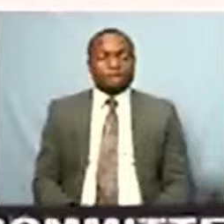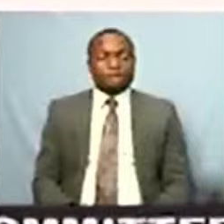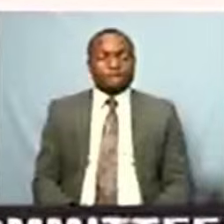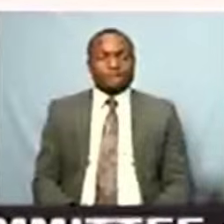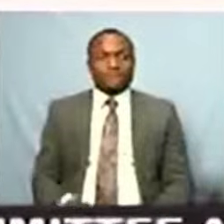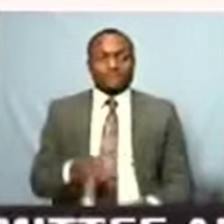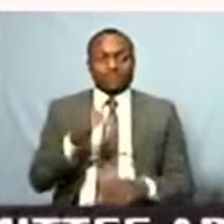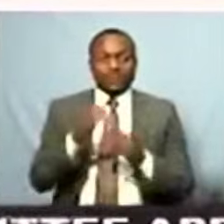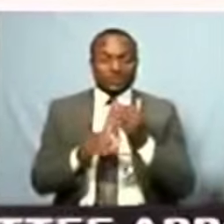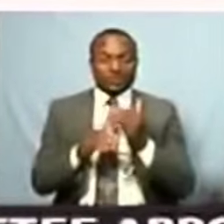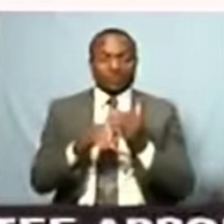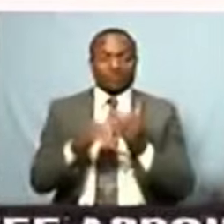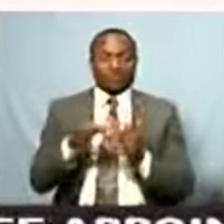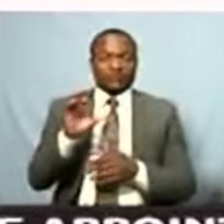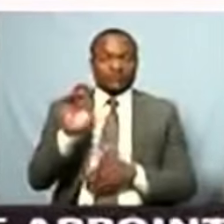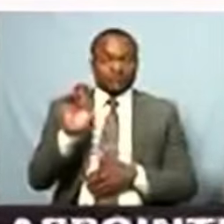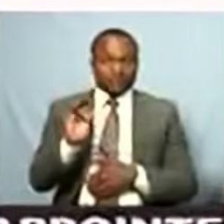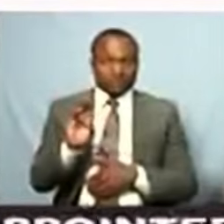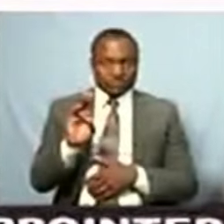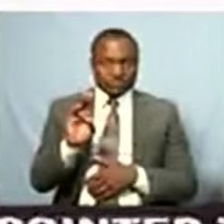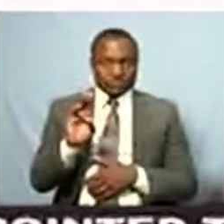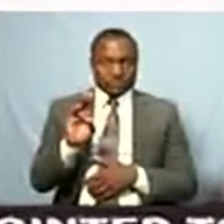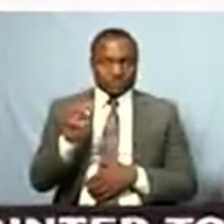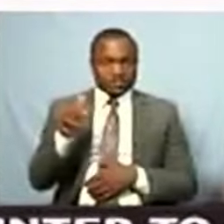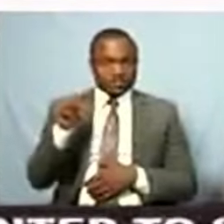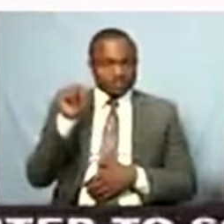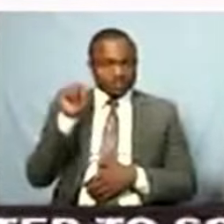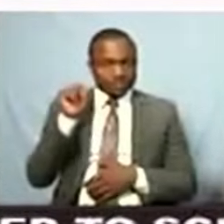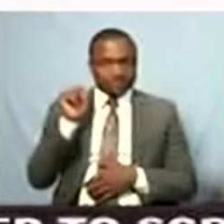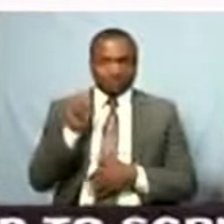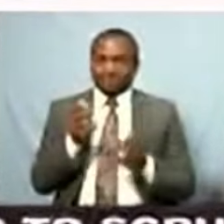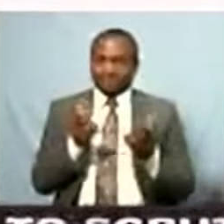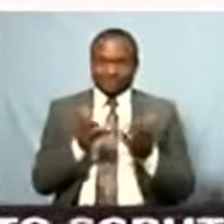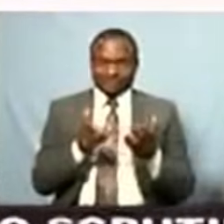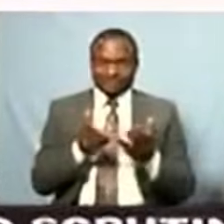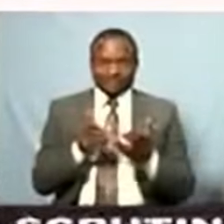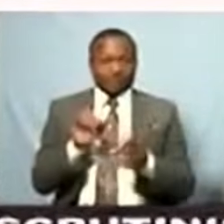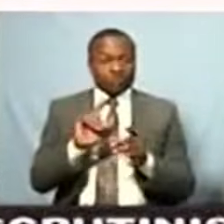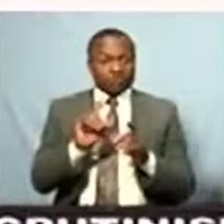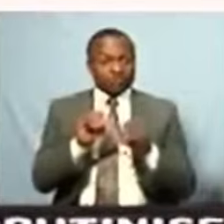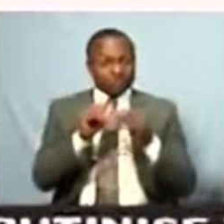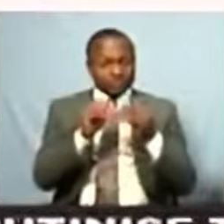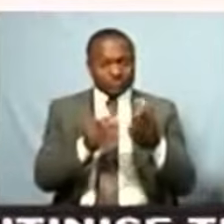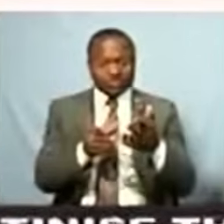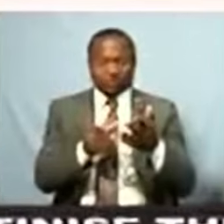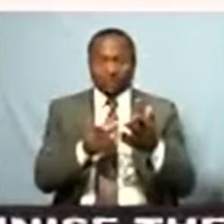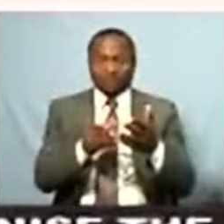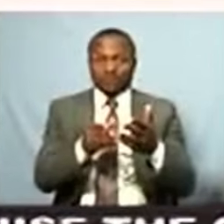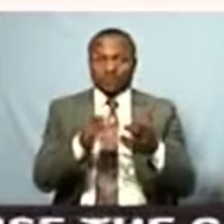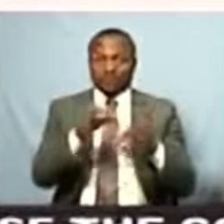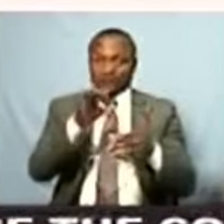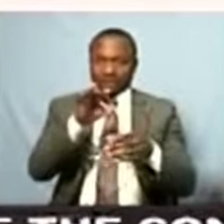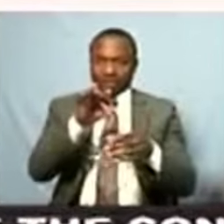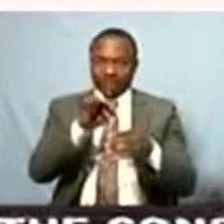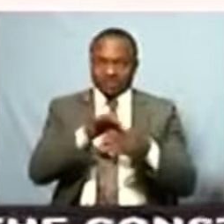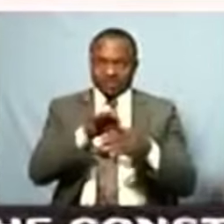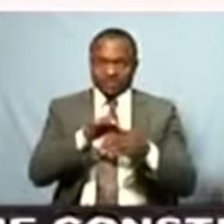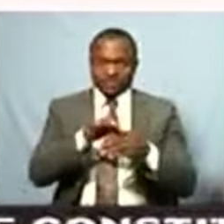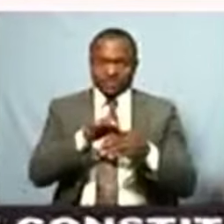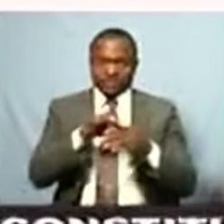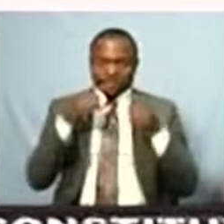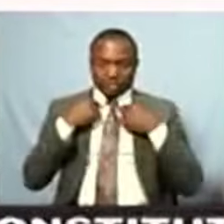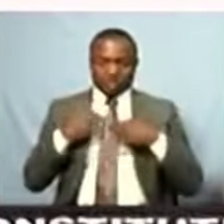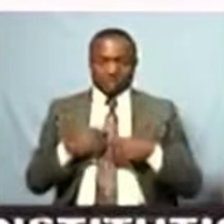still in clause 7, NIPA does not object in terms of where it provides for the election of a mayor or council chairperson